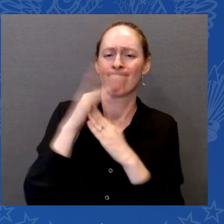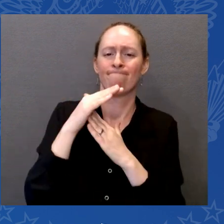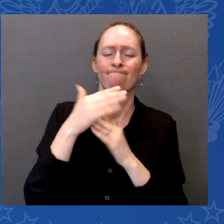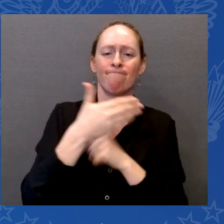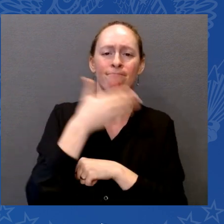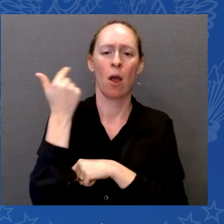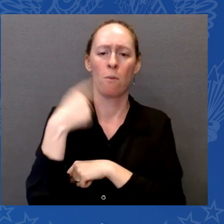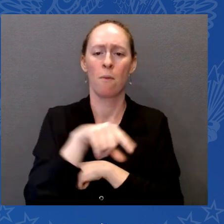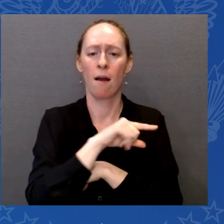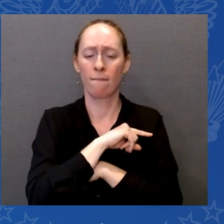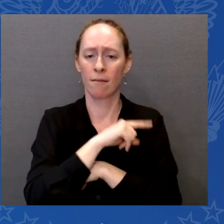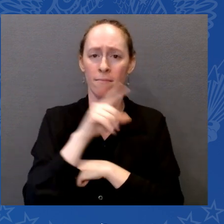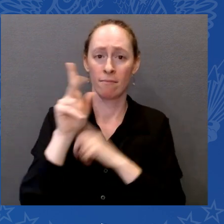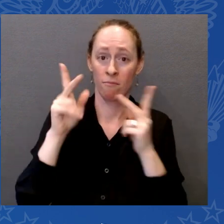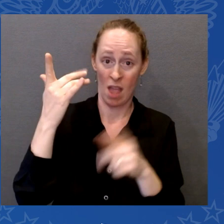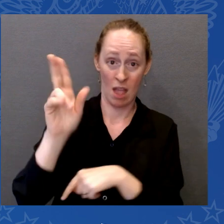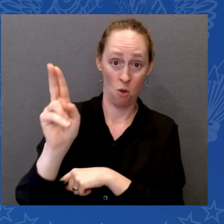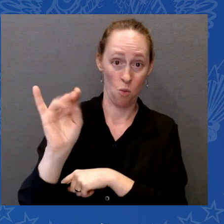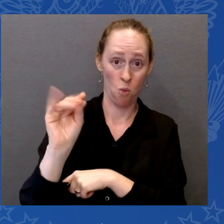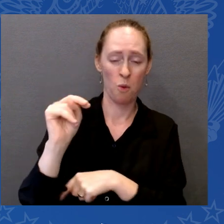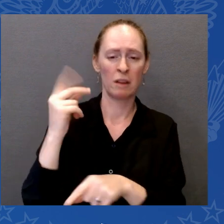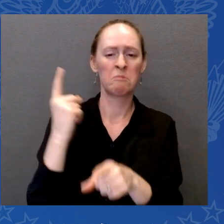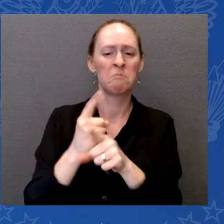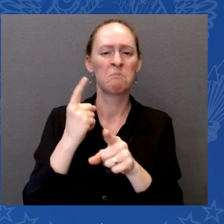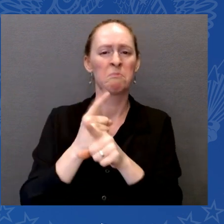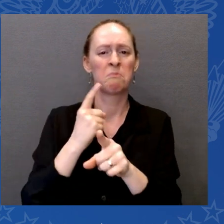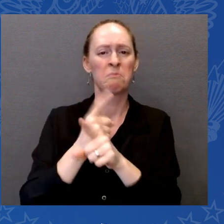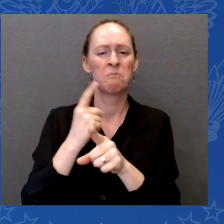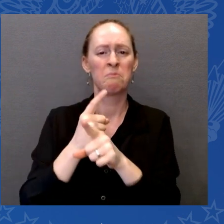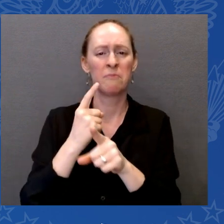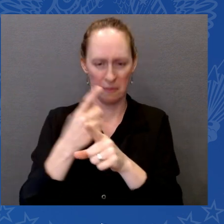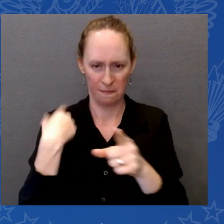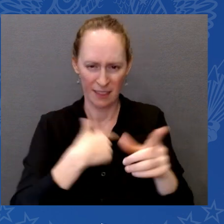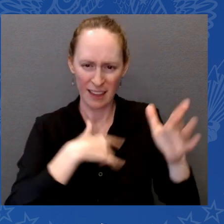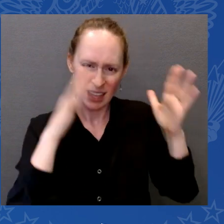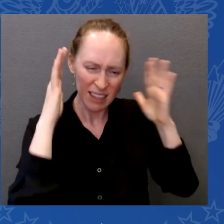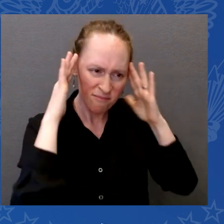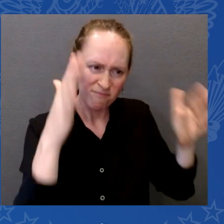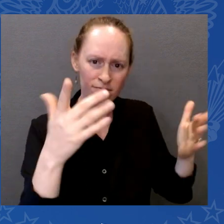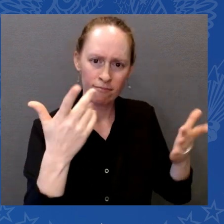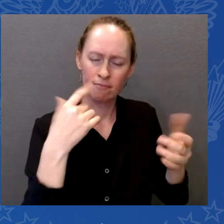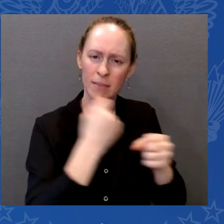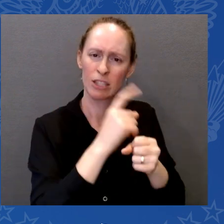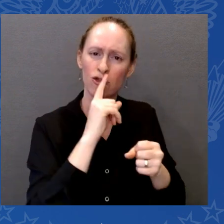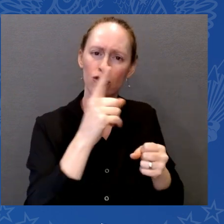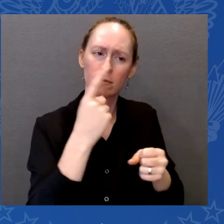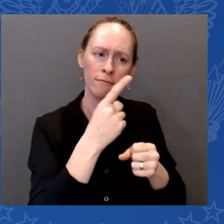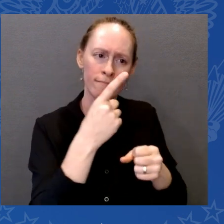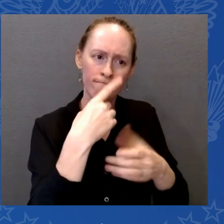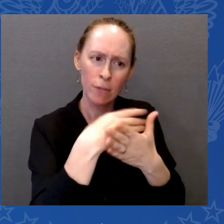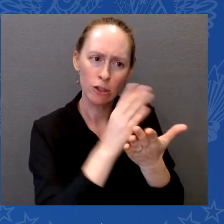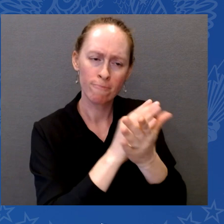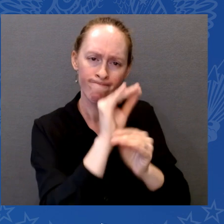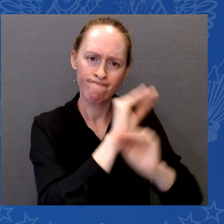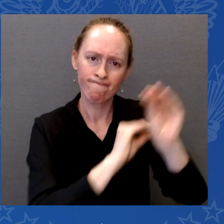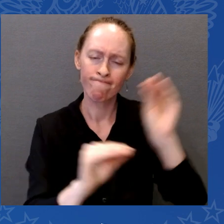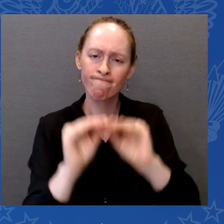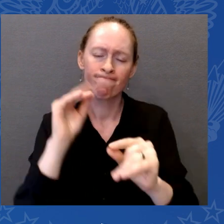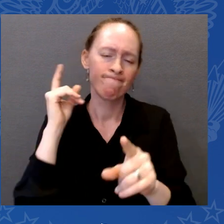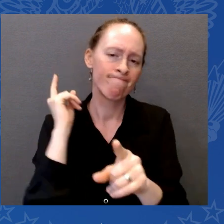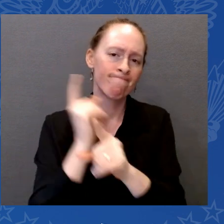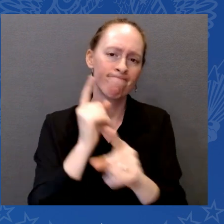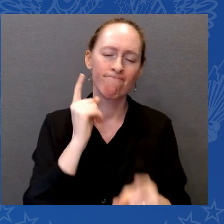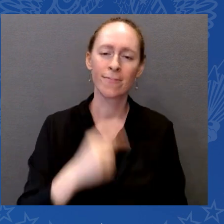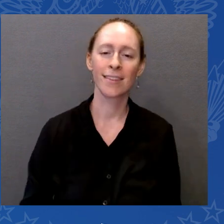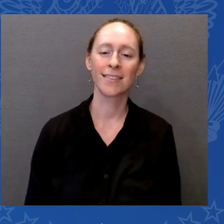in February, I signed an executive order to make sure large federal construction projects use project labor agreements.